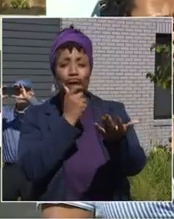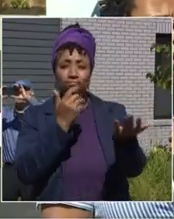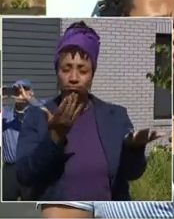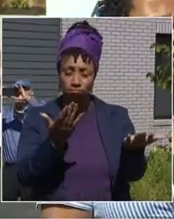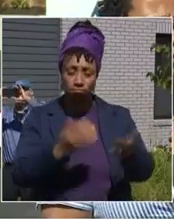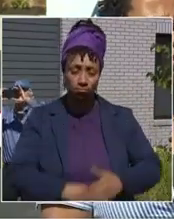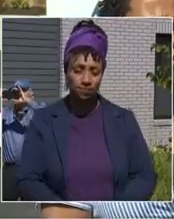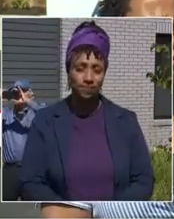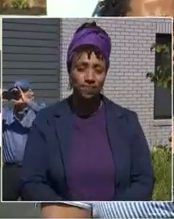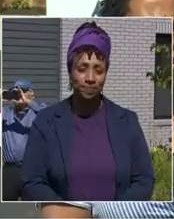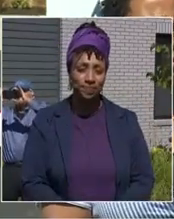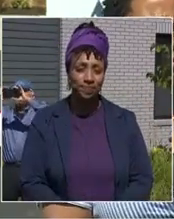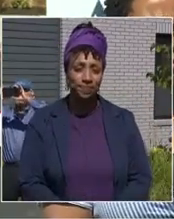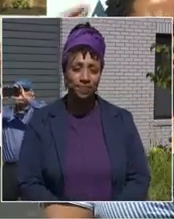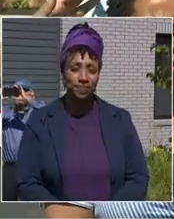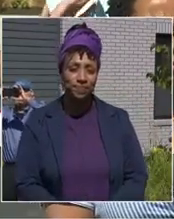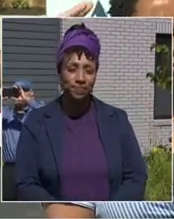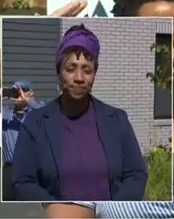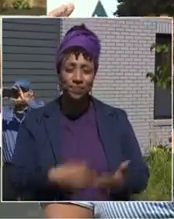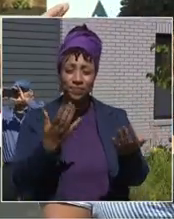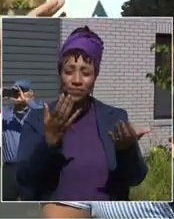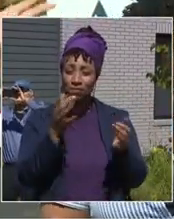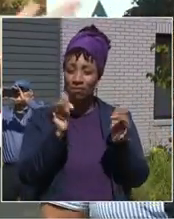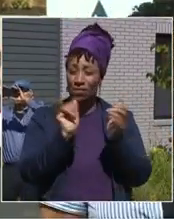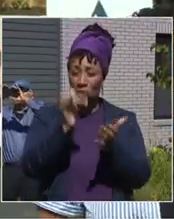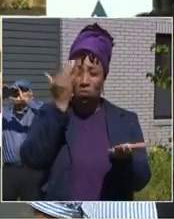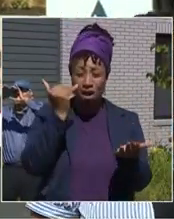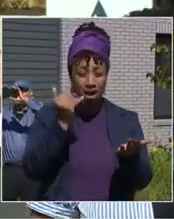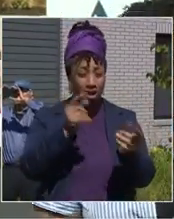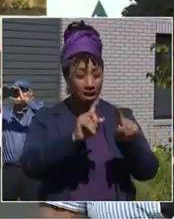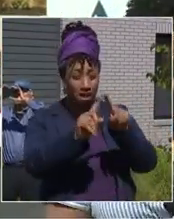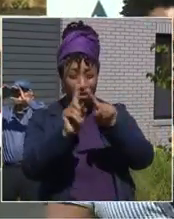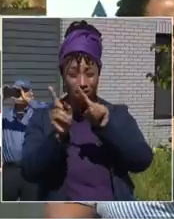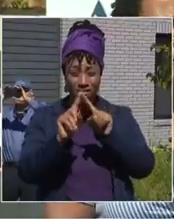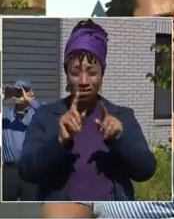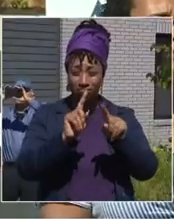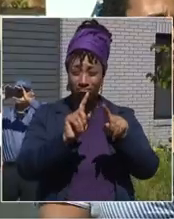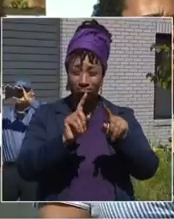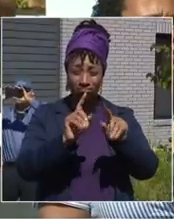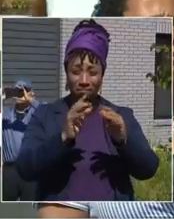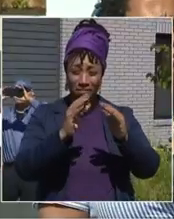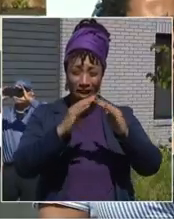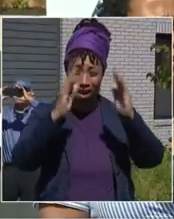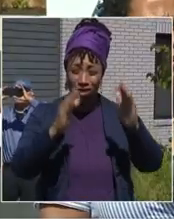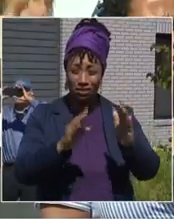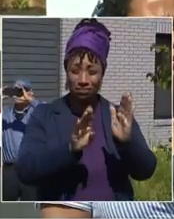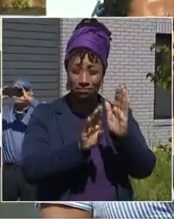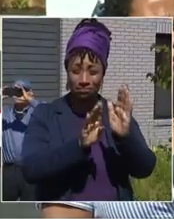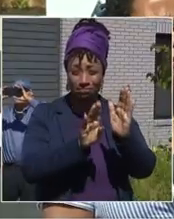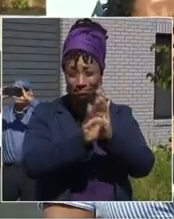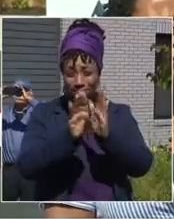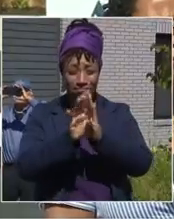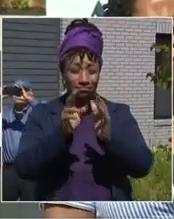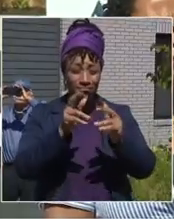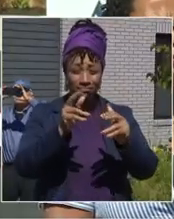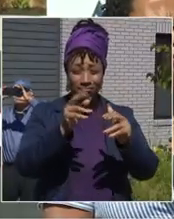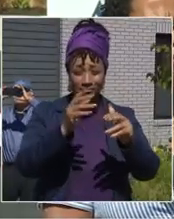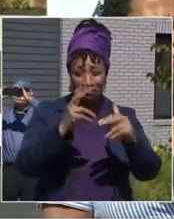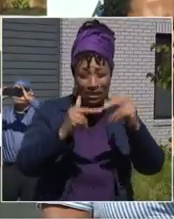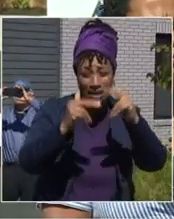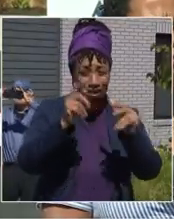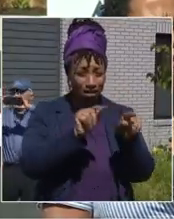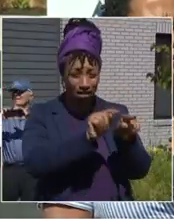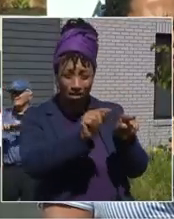that we're adding, and that there are options along the spectrum of affordability, of location,